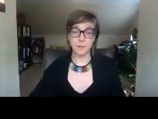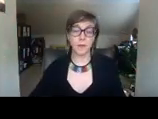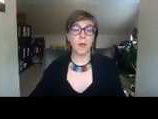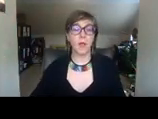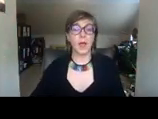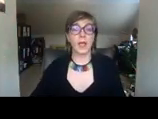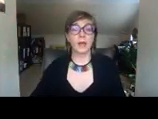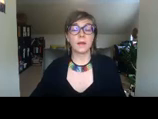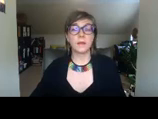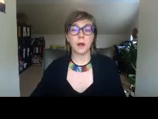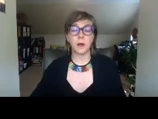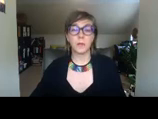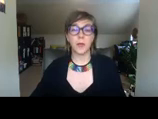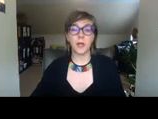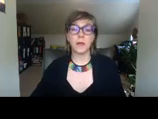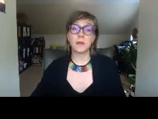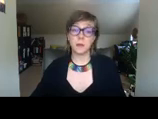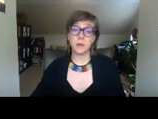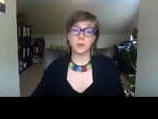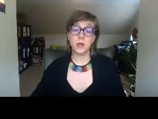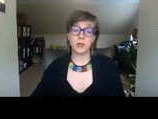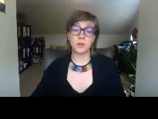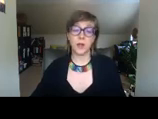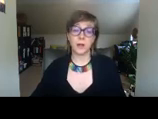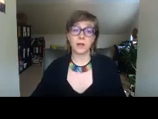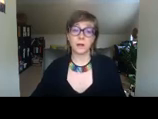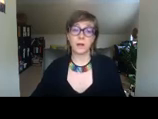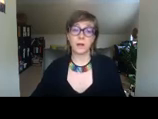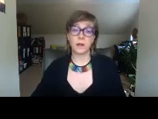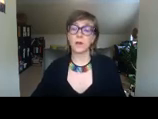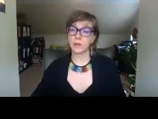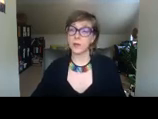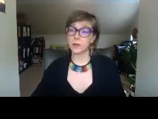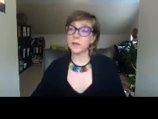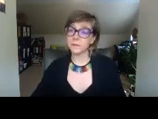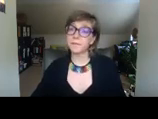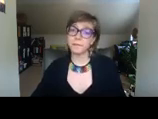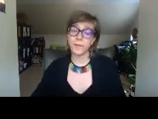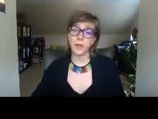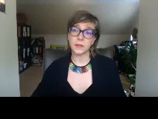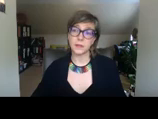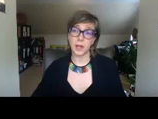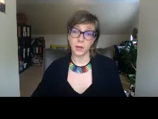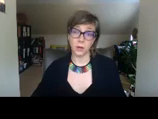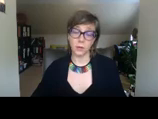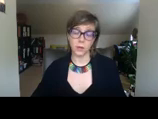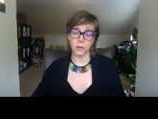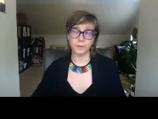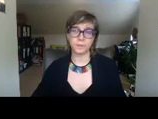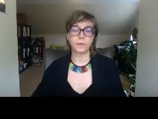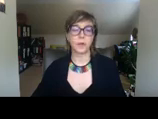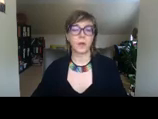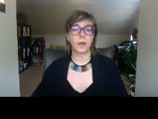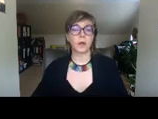plus. And the majority also had a lot of experience as a healthcare interpreter.